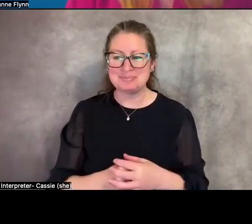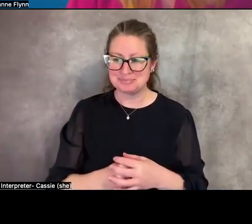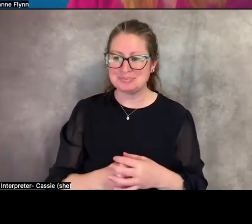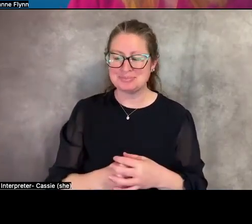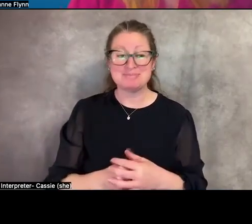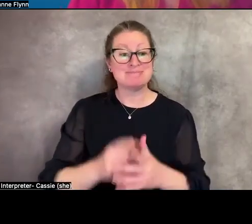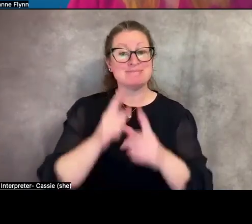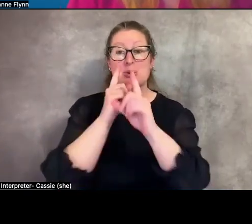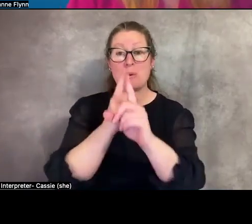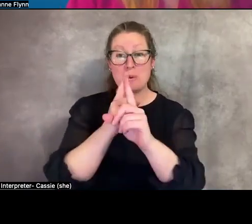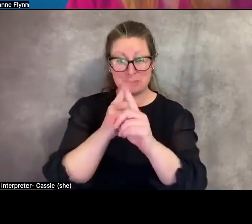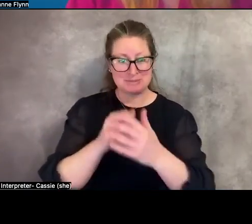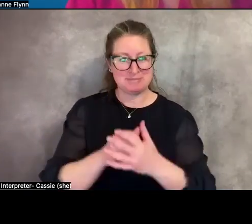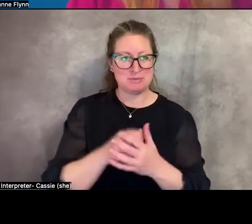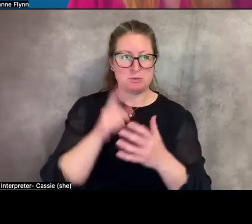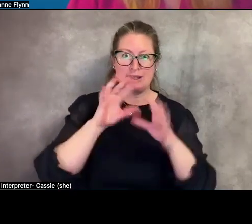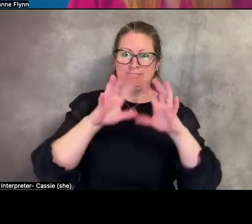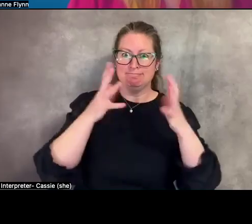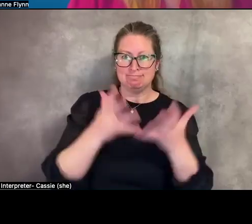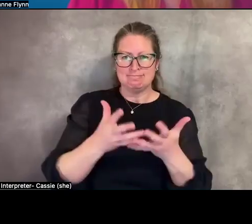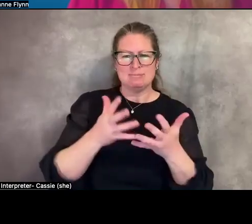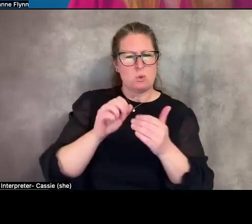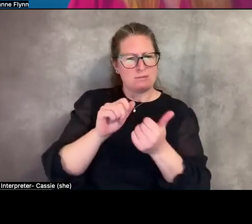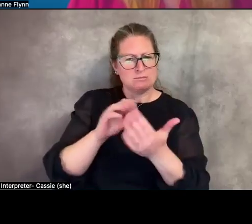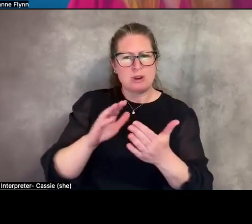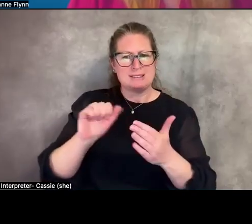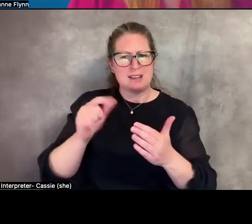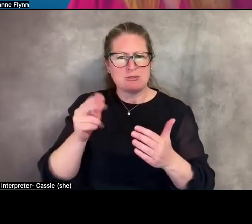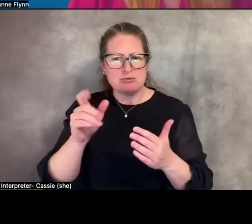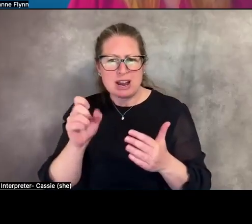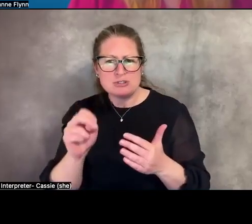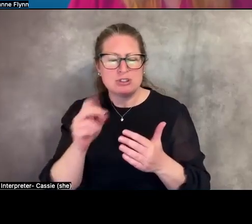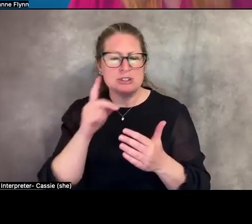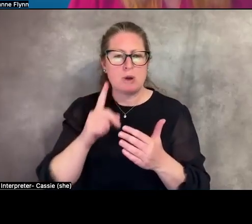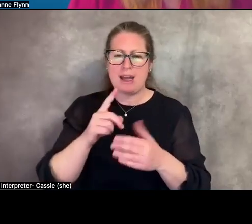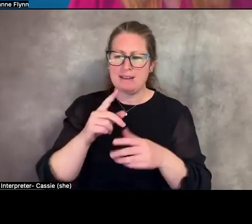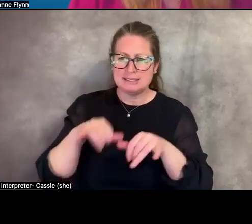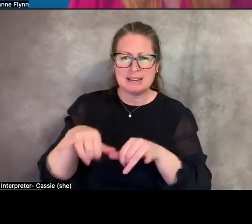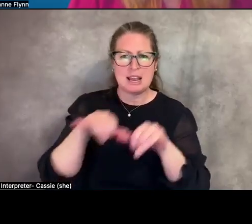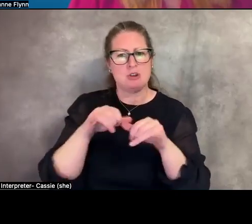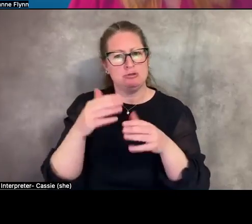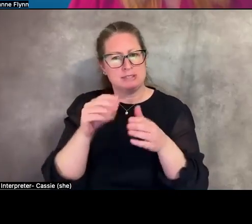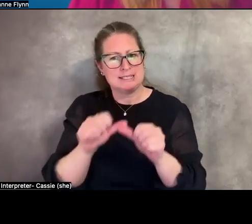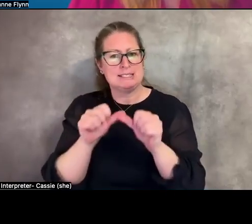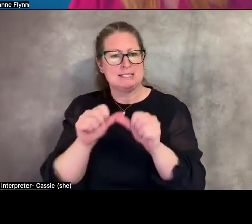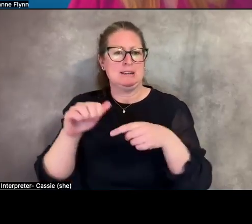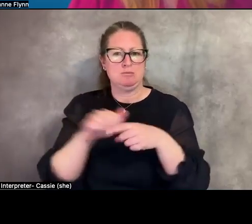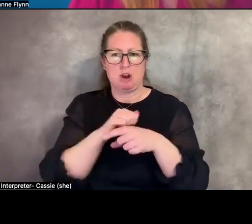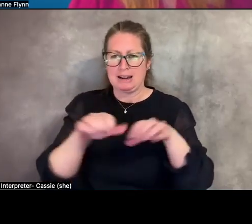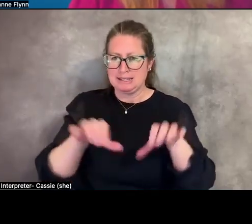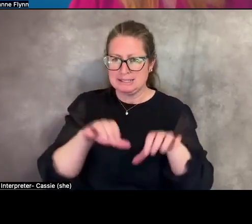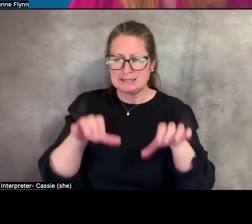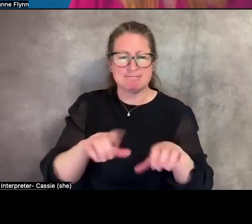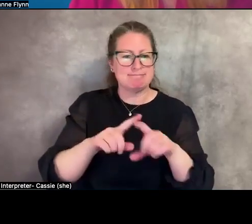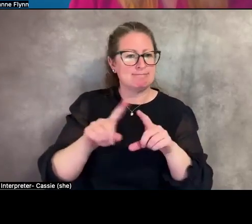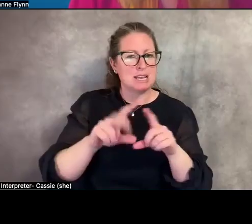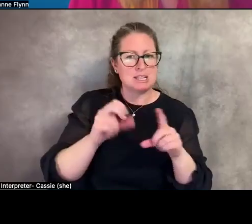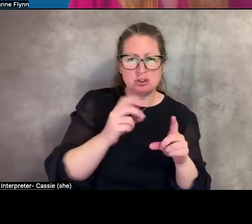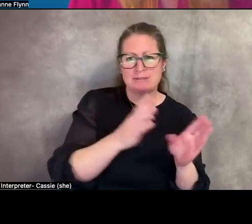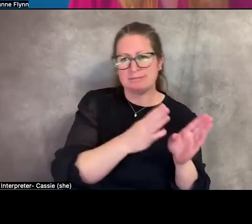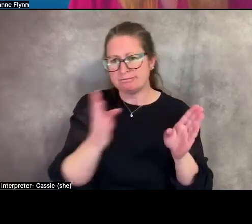Our objective was to address aggression by reinforcing standard, consistent practice across shift and integrate the clinical team